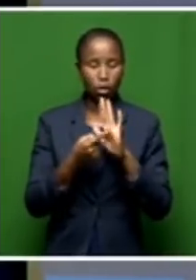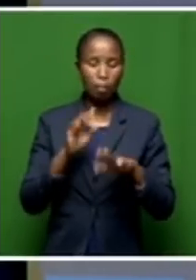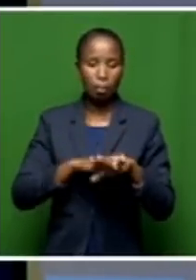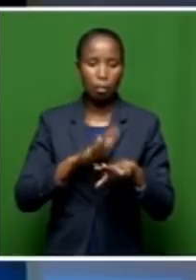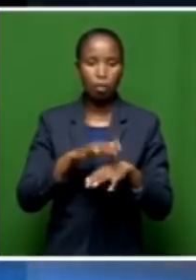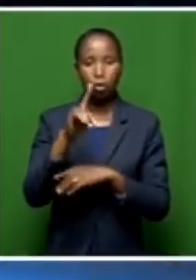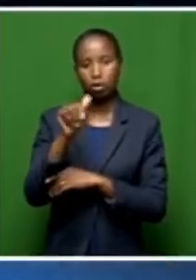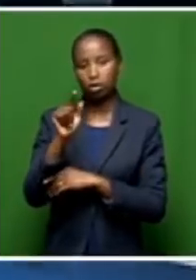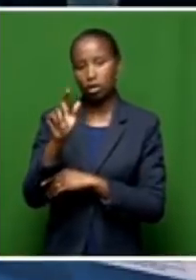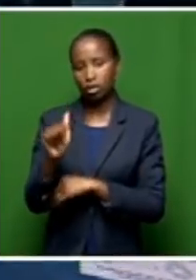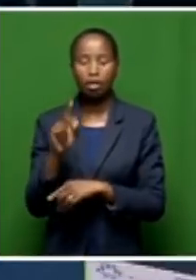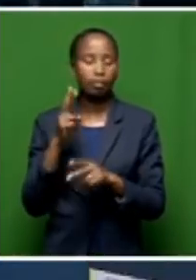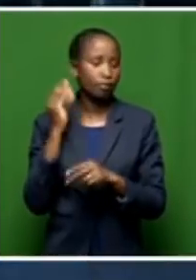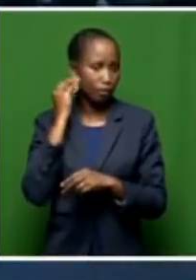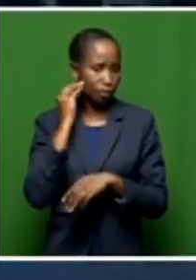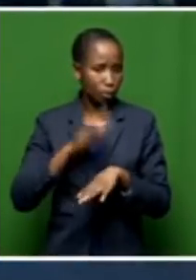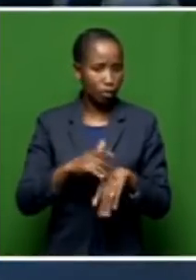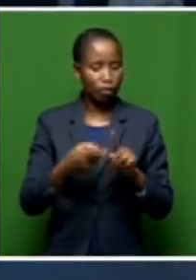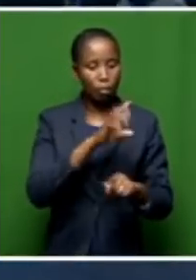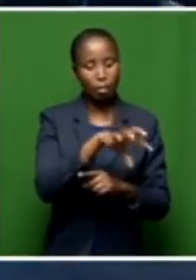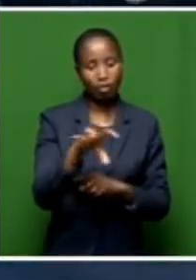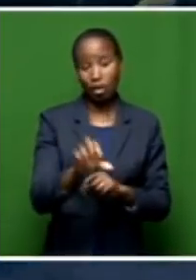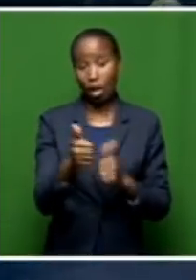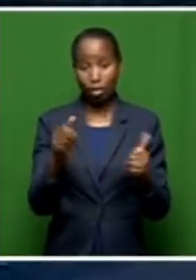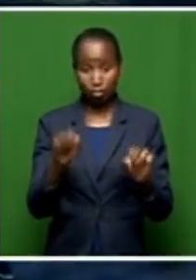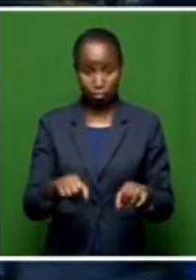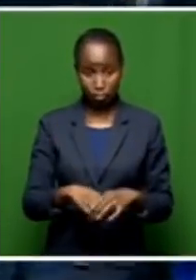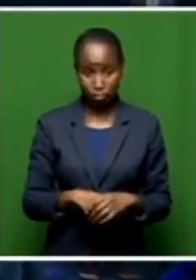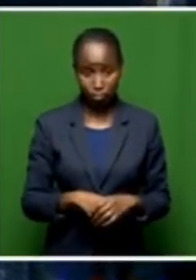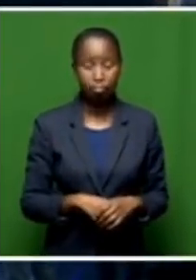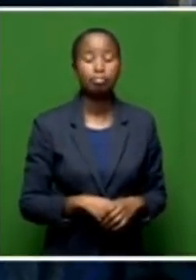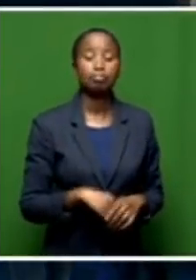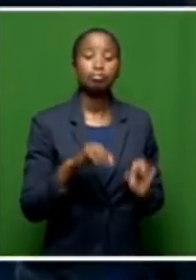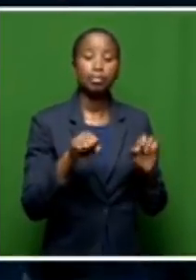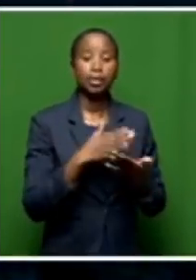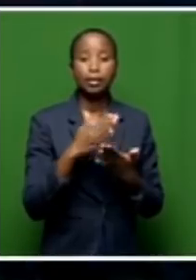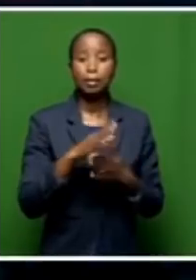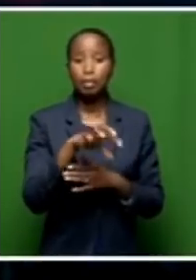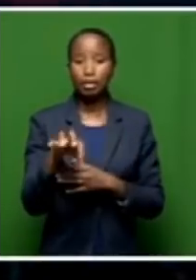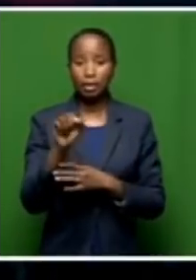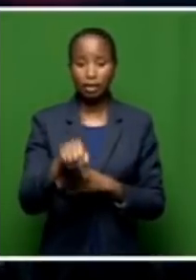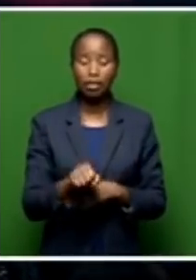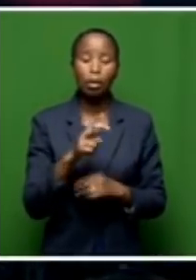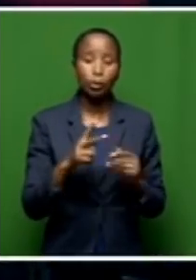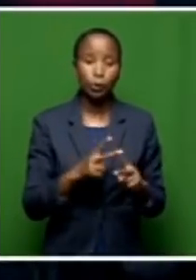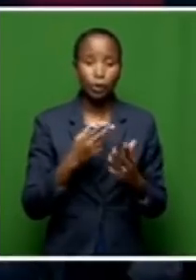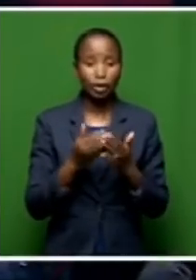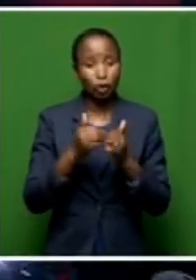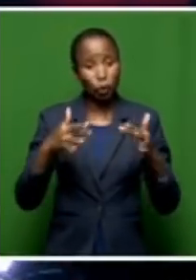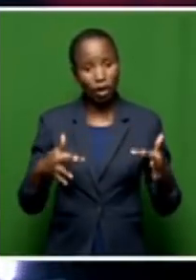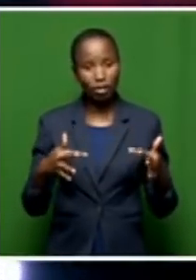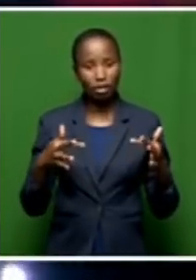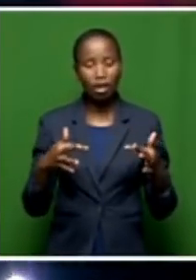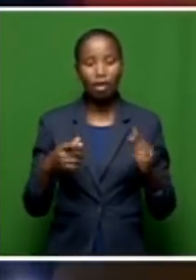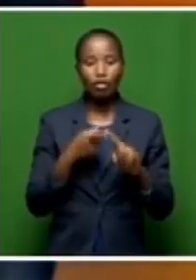to call. Well, some of the other provinces, but also we should be able to start giving some of the metro results as well, and